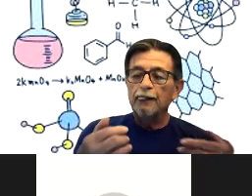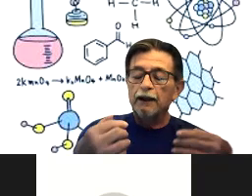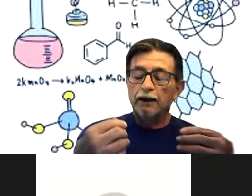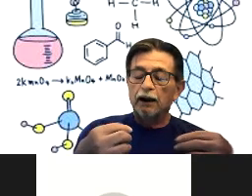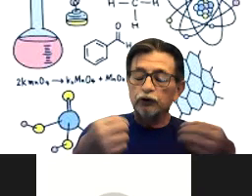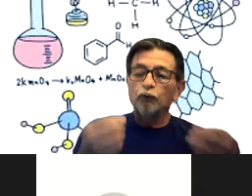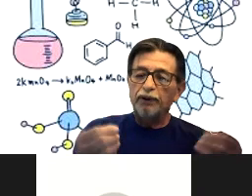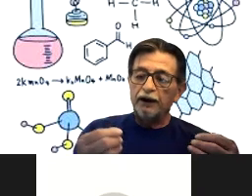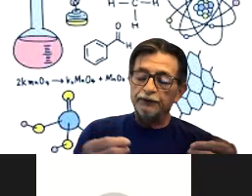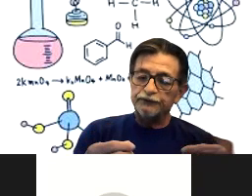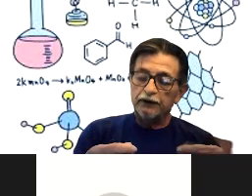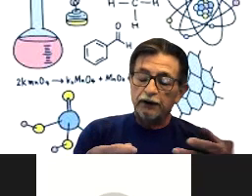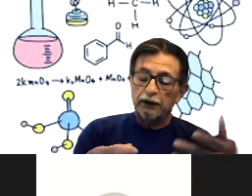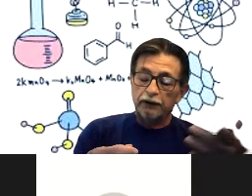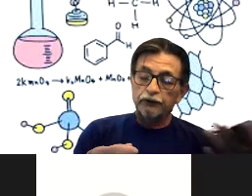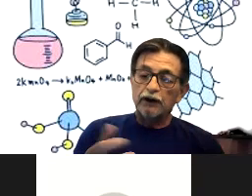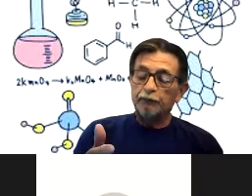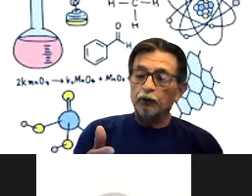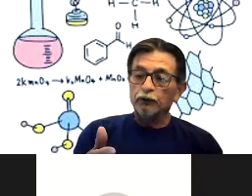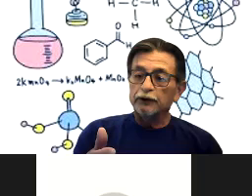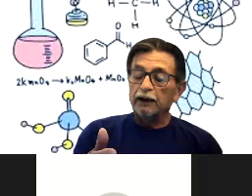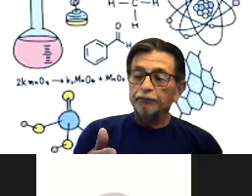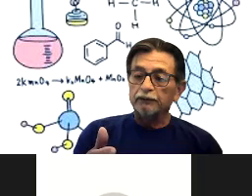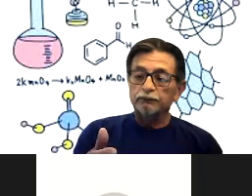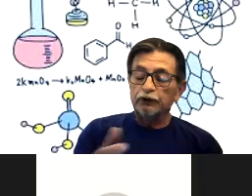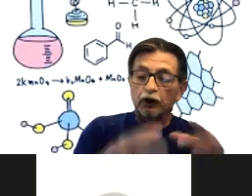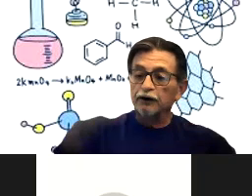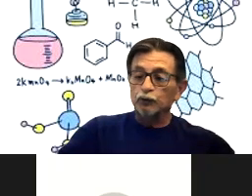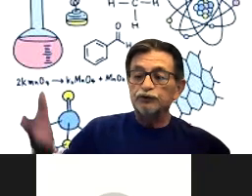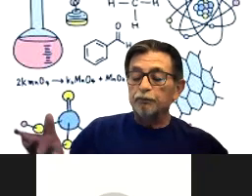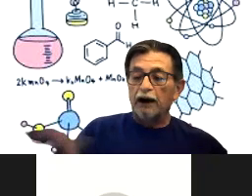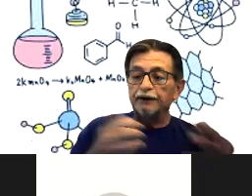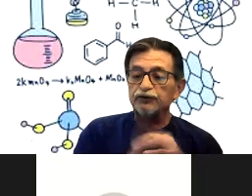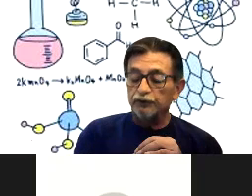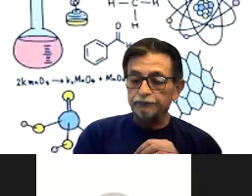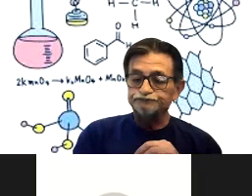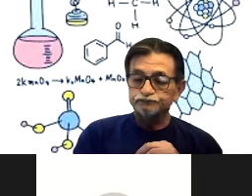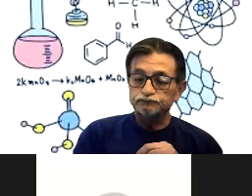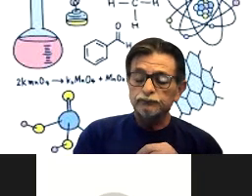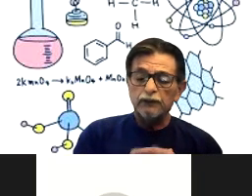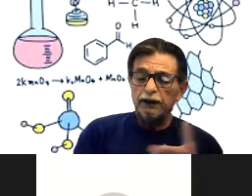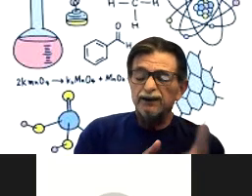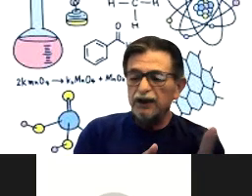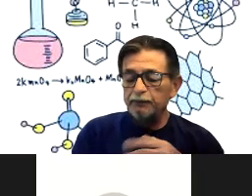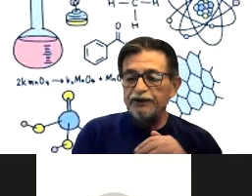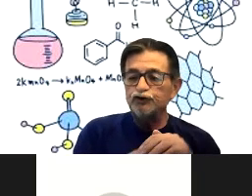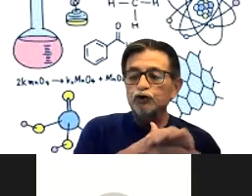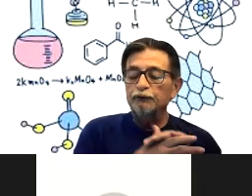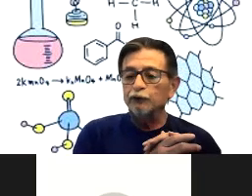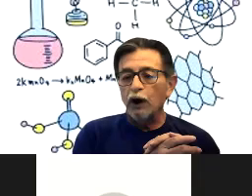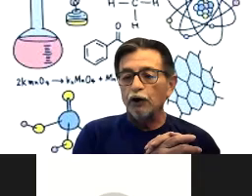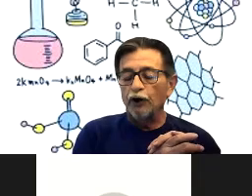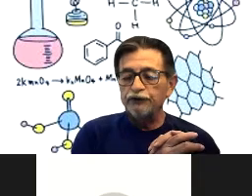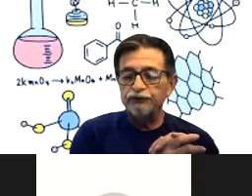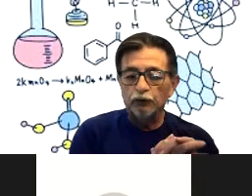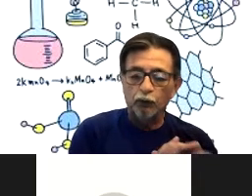polar lone pairs, you have a polar compound, regardless of what's bonded to it. Same would be true